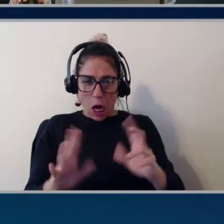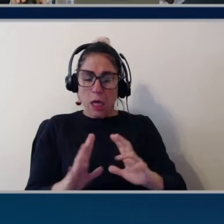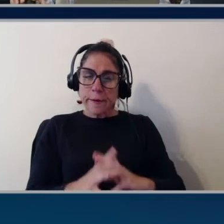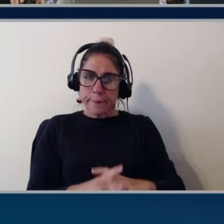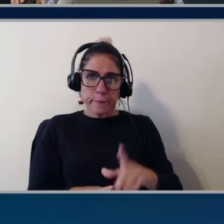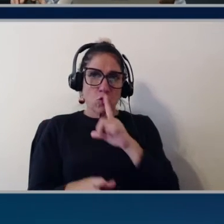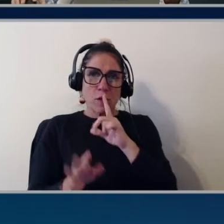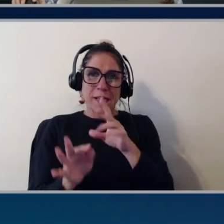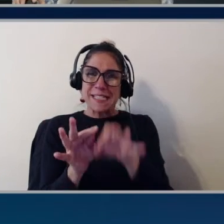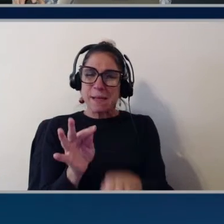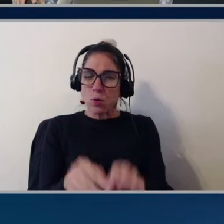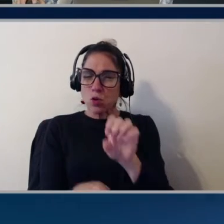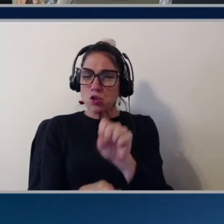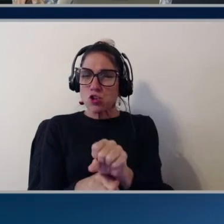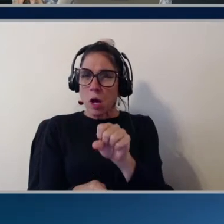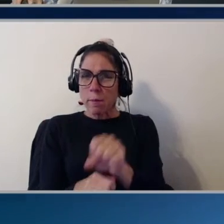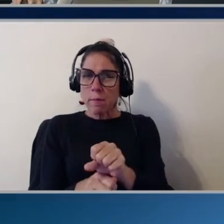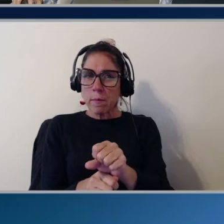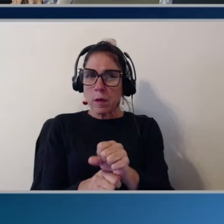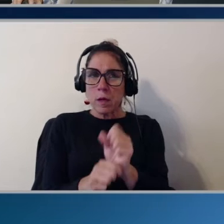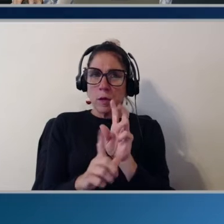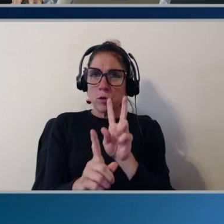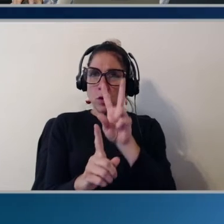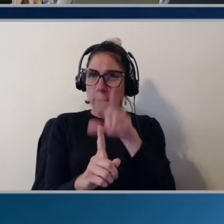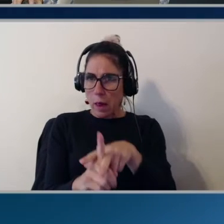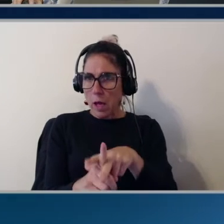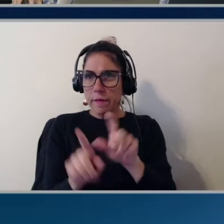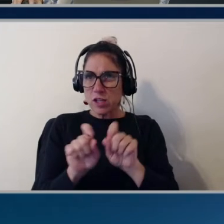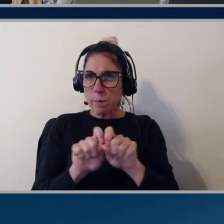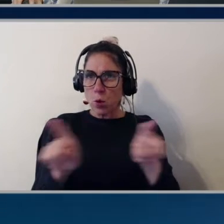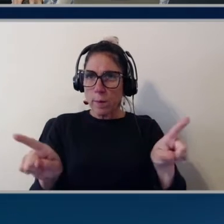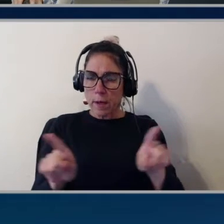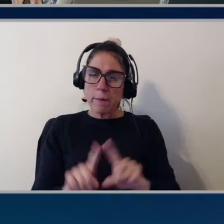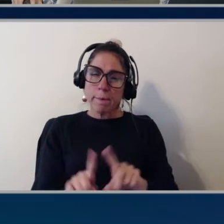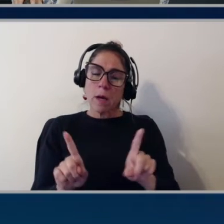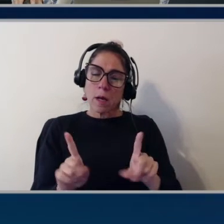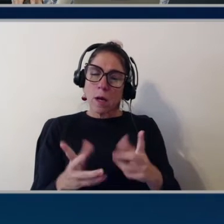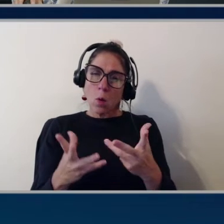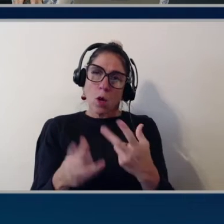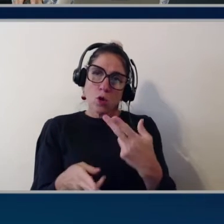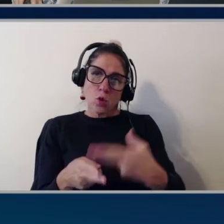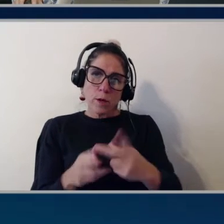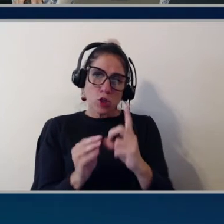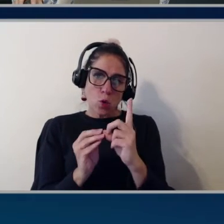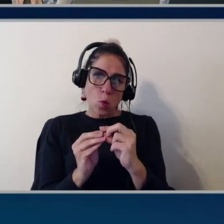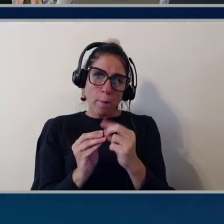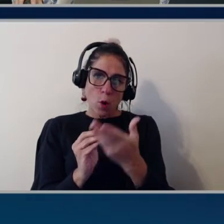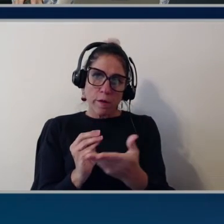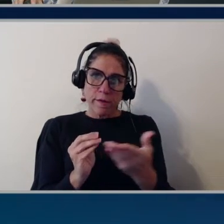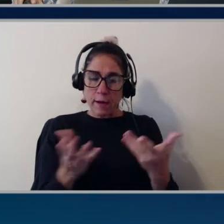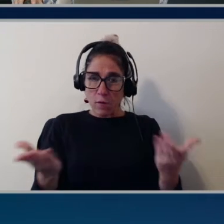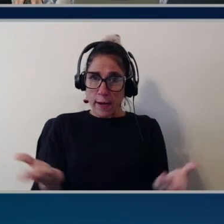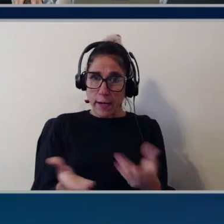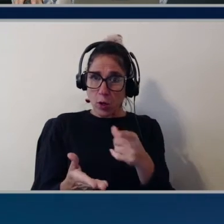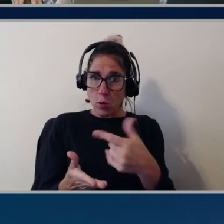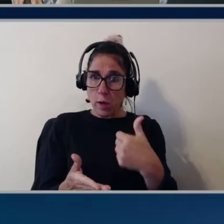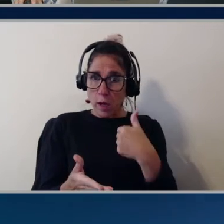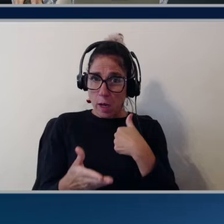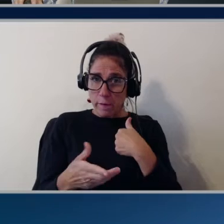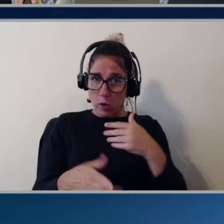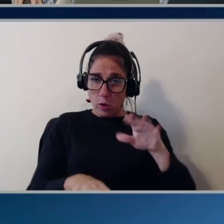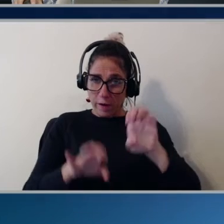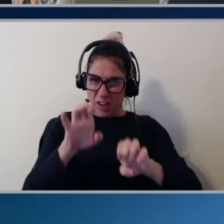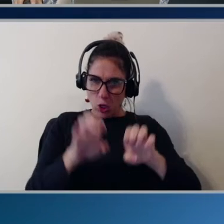simple job just to apply speculative decoding. But I want to mention one more thing. Right here, we have evaluate